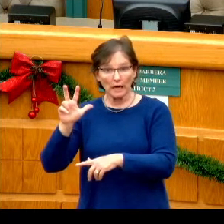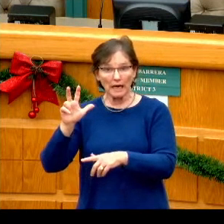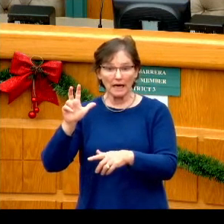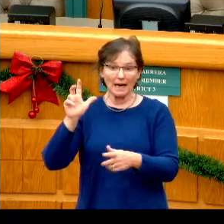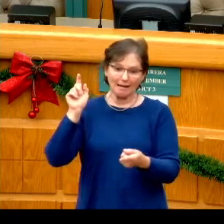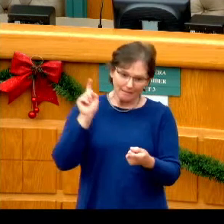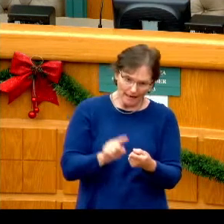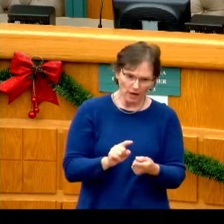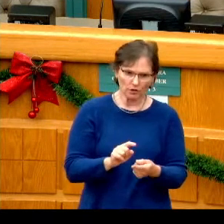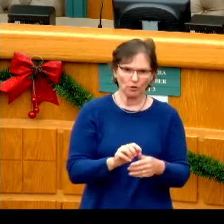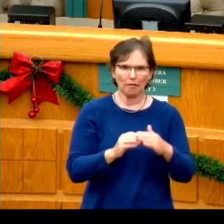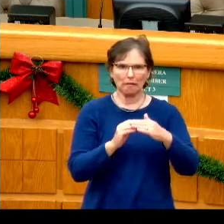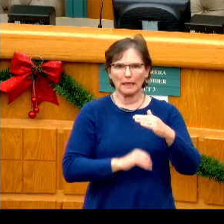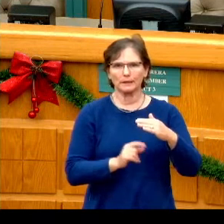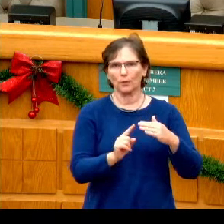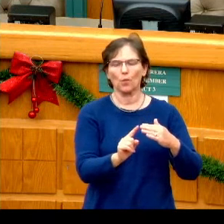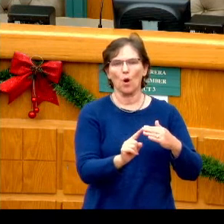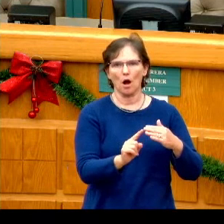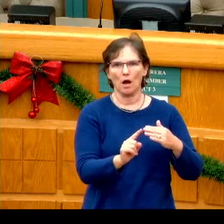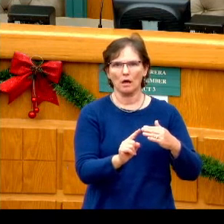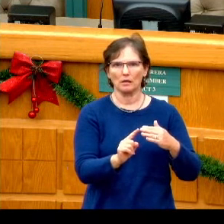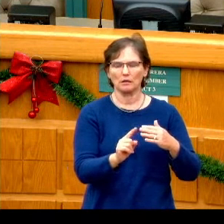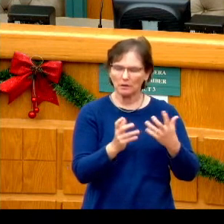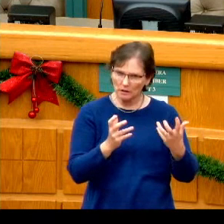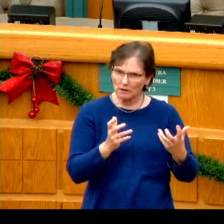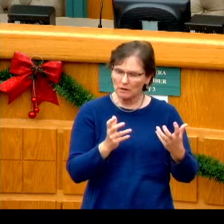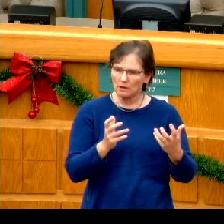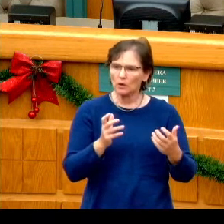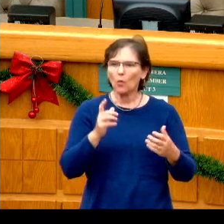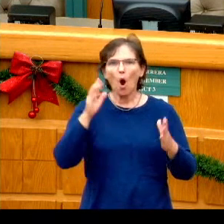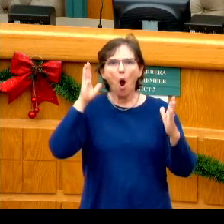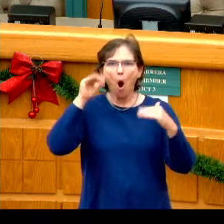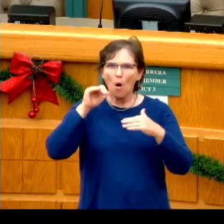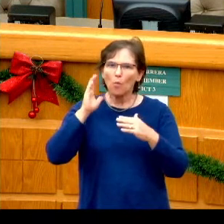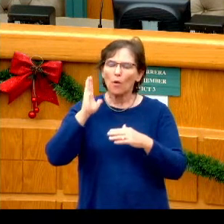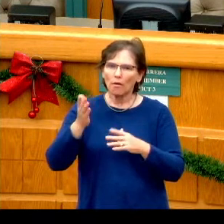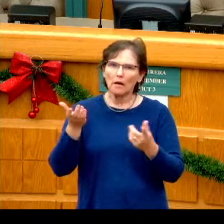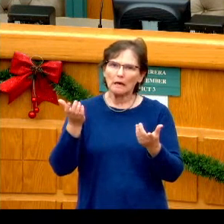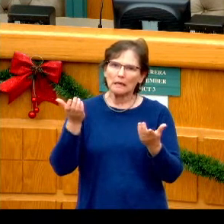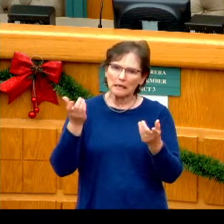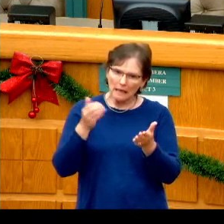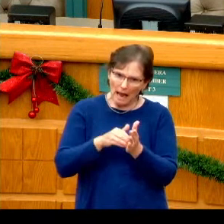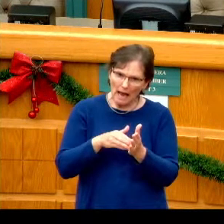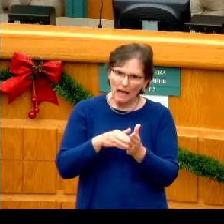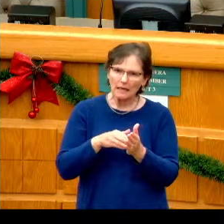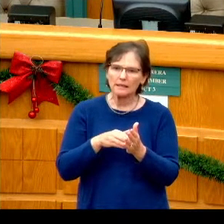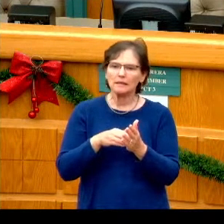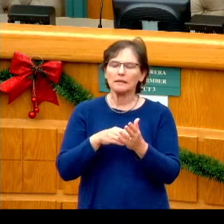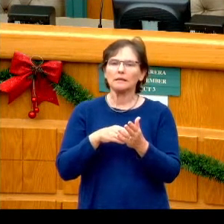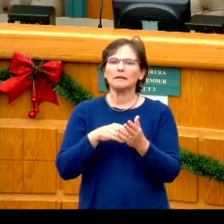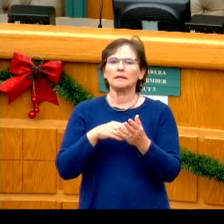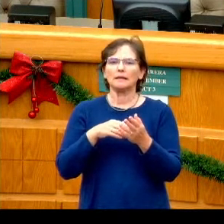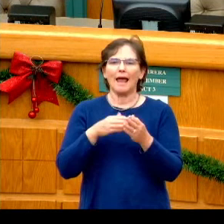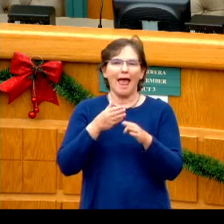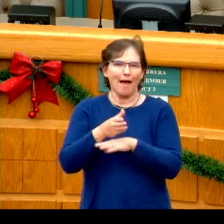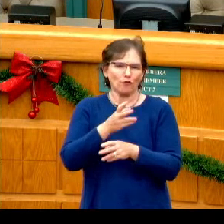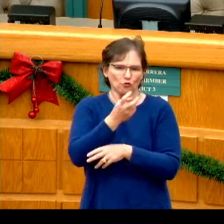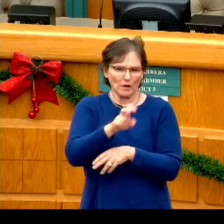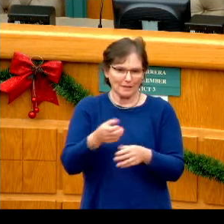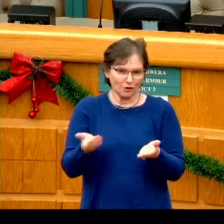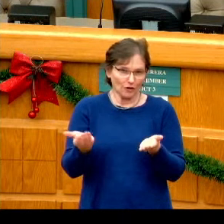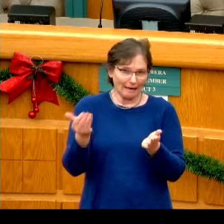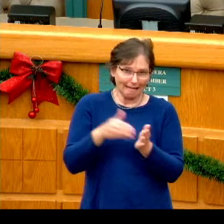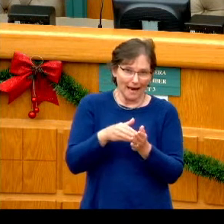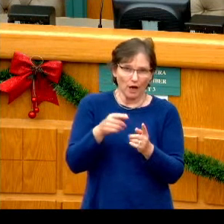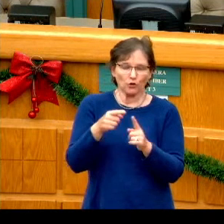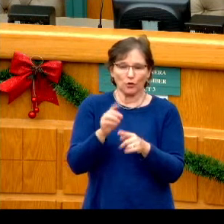similar bend in that transmission rate, not as extreme, but back to 0.9 1 week after that transition of